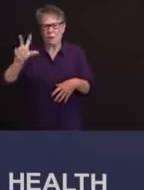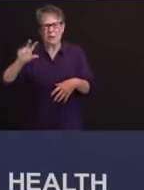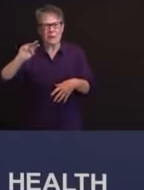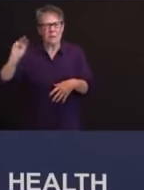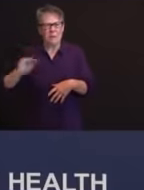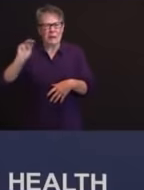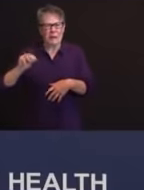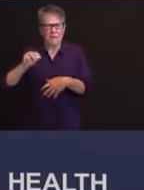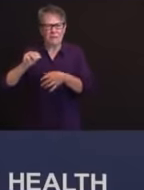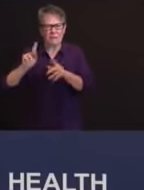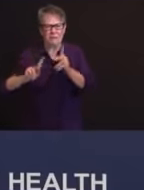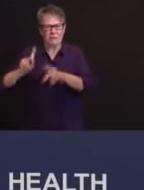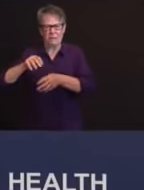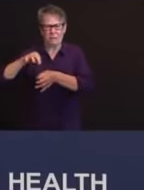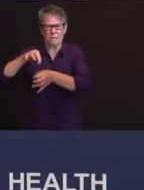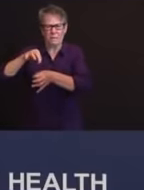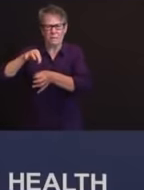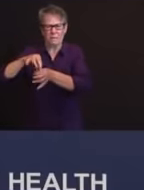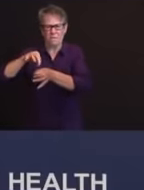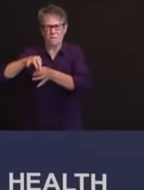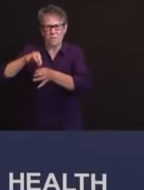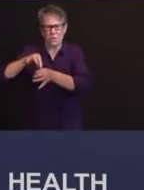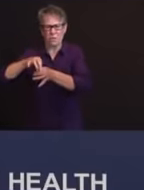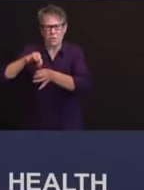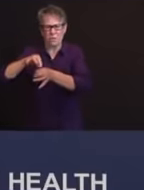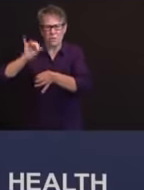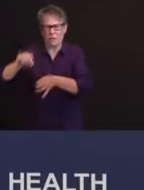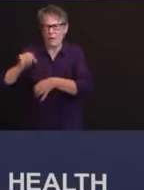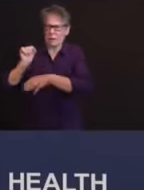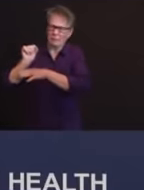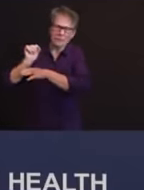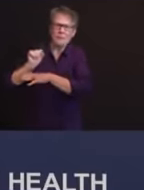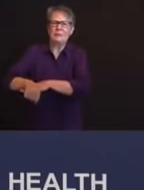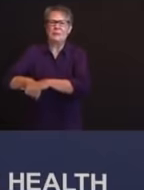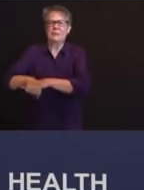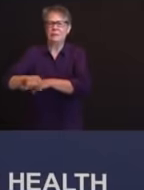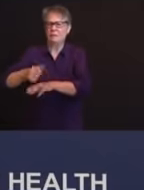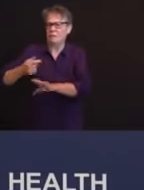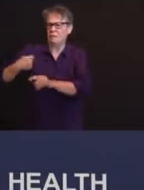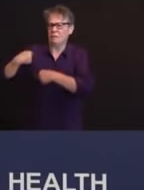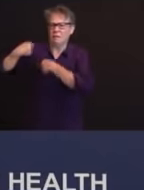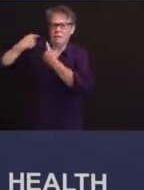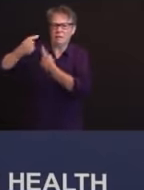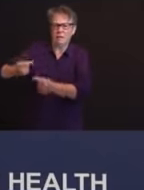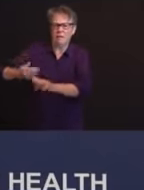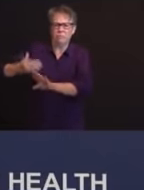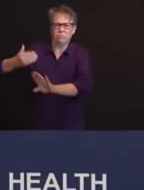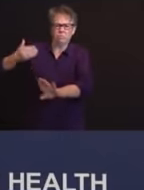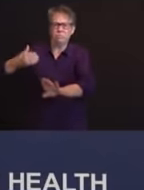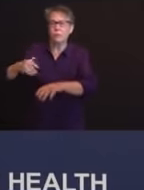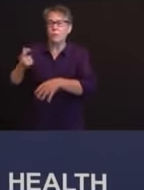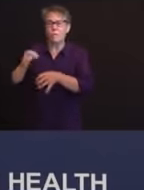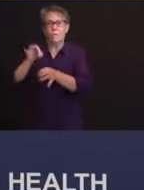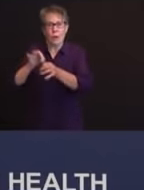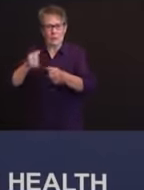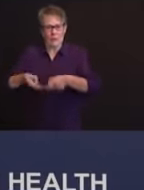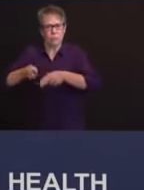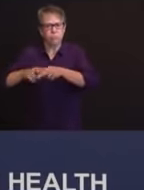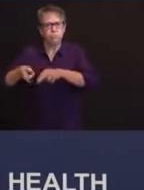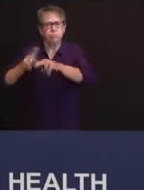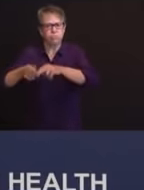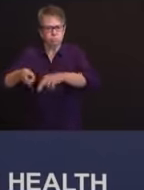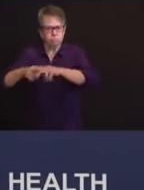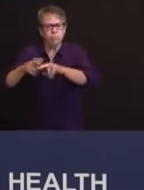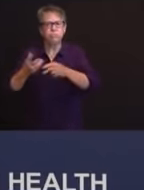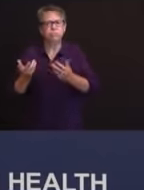ever cast in an election in New Jersey, and that number is going to increase. We count all the mail-in ballots through